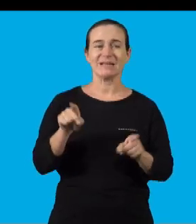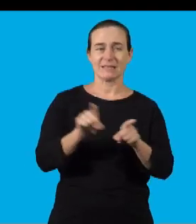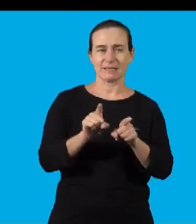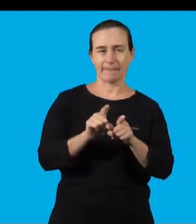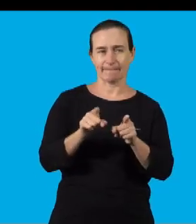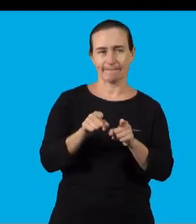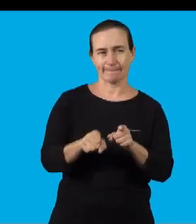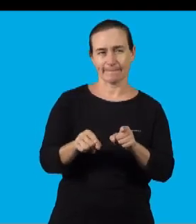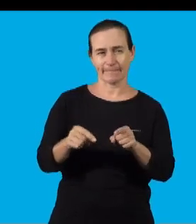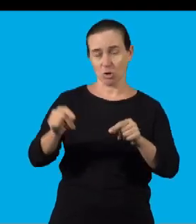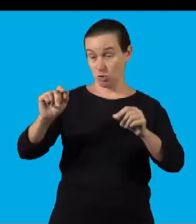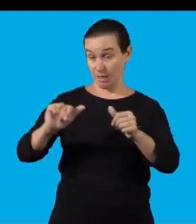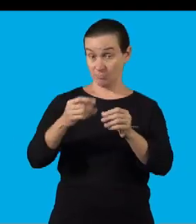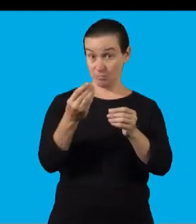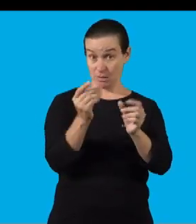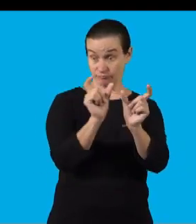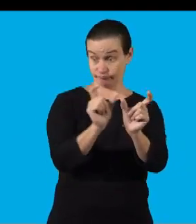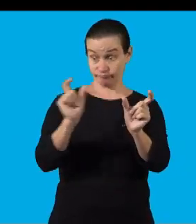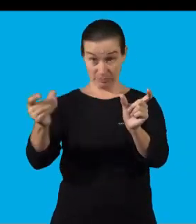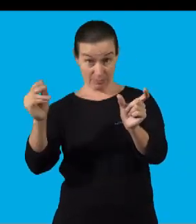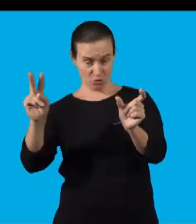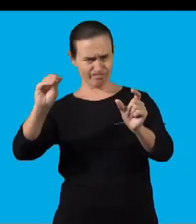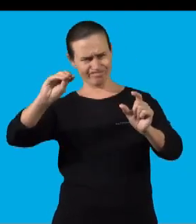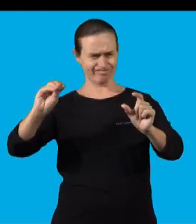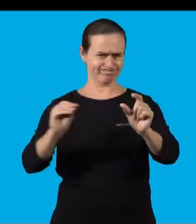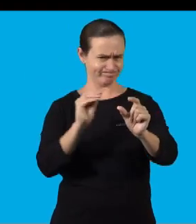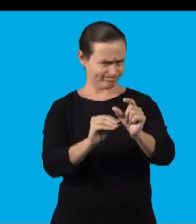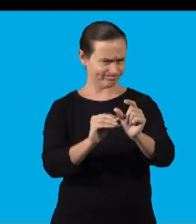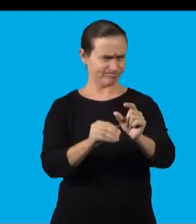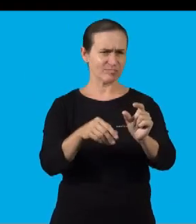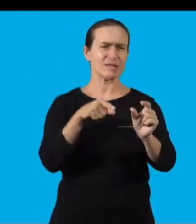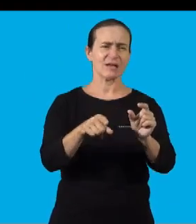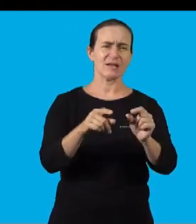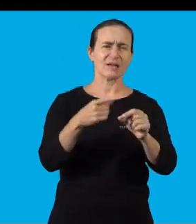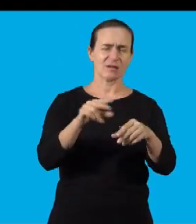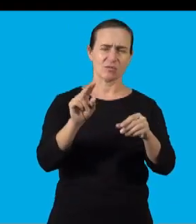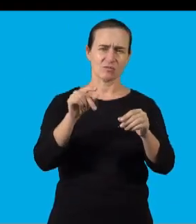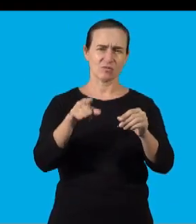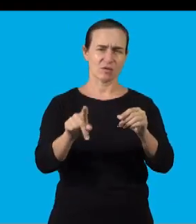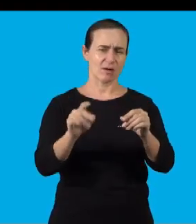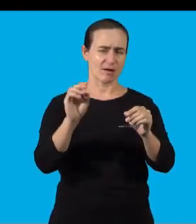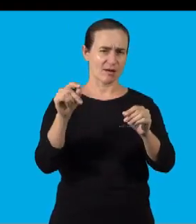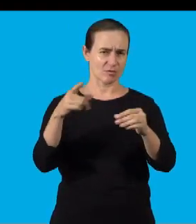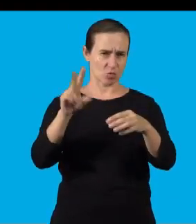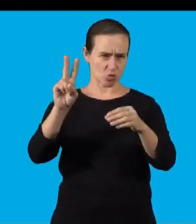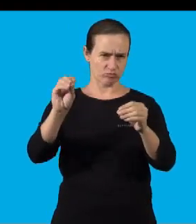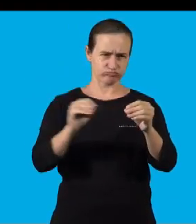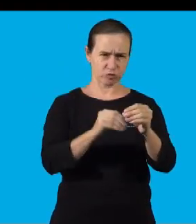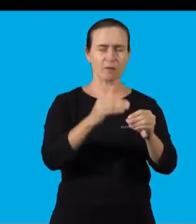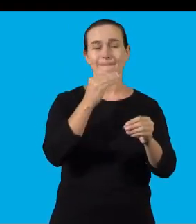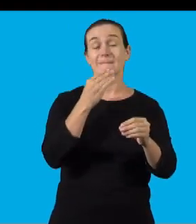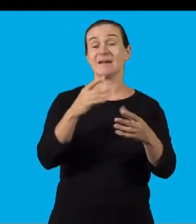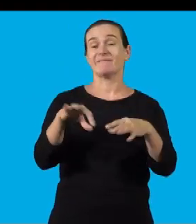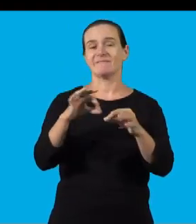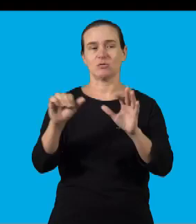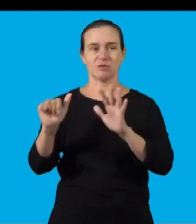we substitute 2 in the value of k, then we know that that is going to give us a 6. How do we know this? Because we